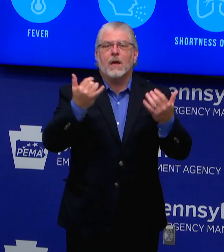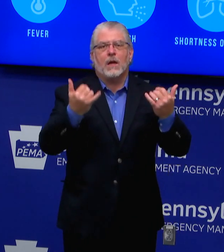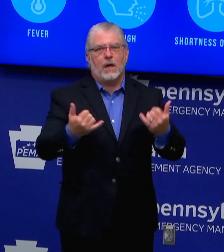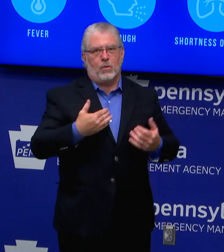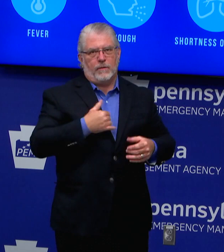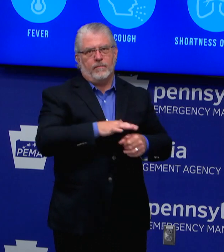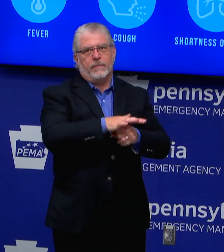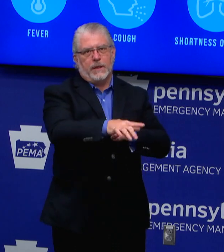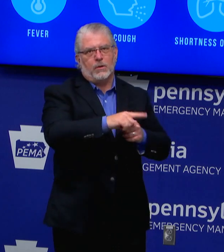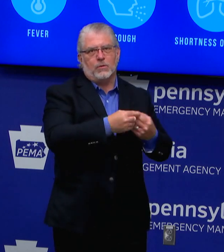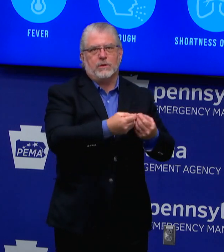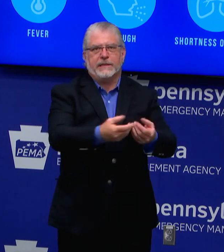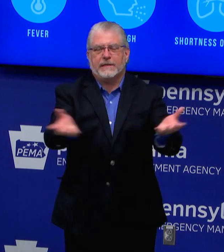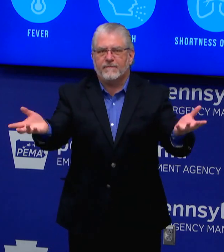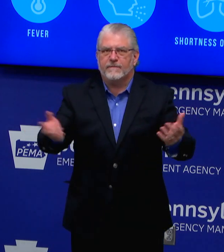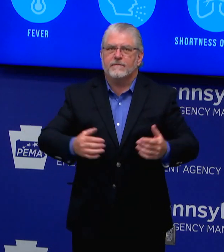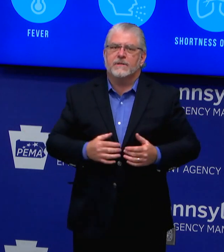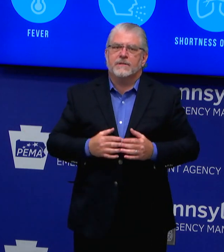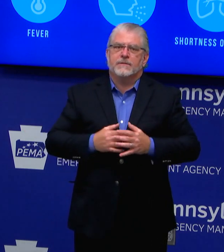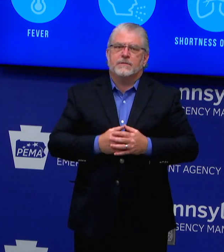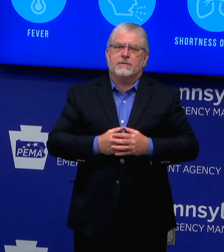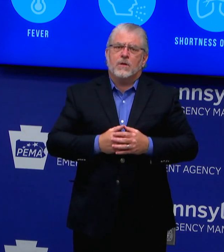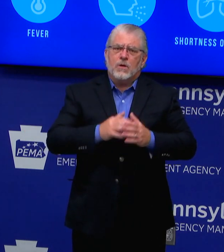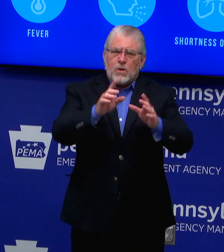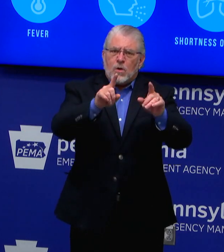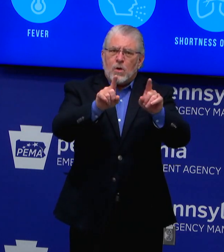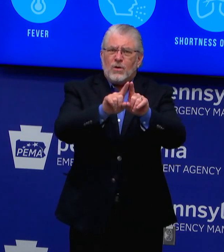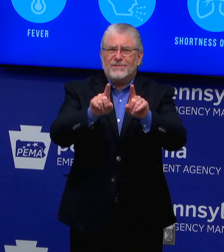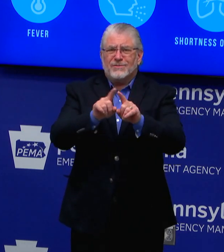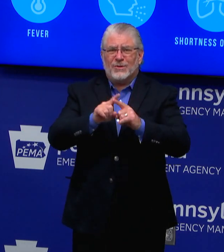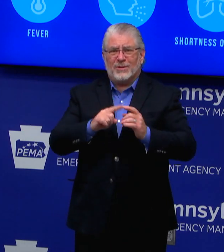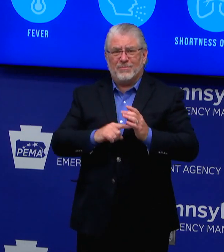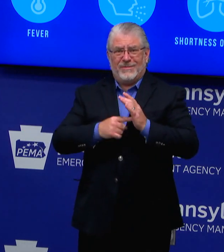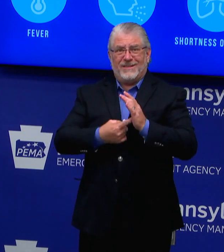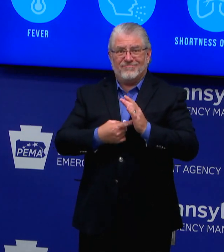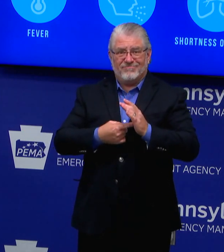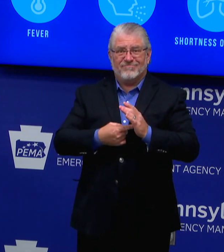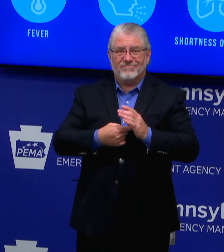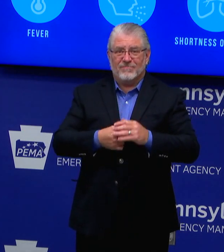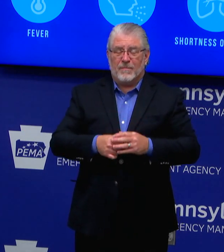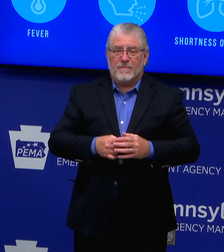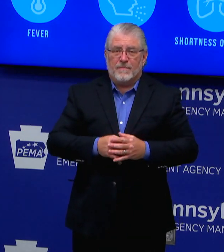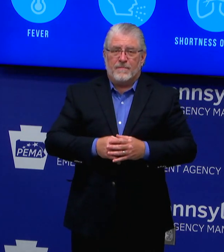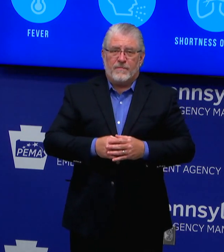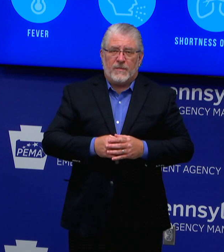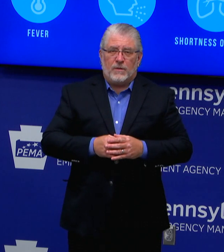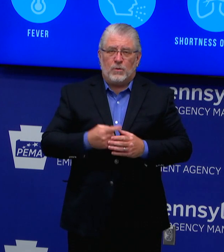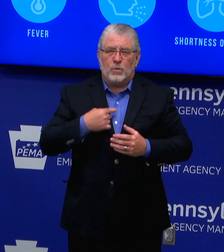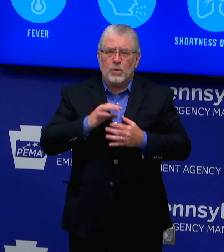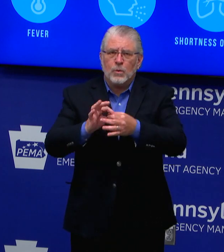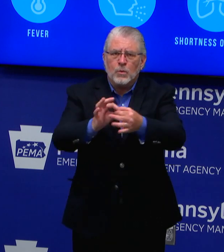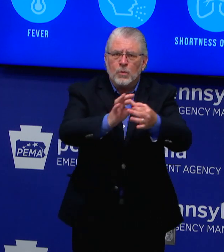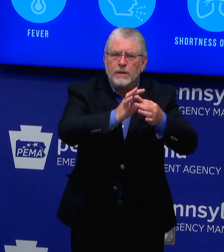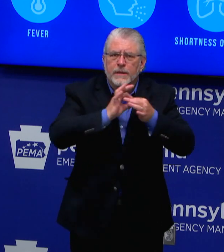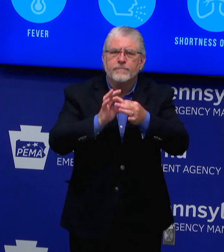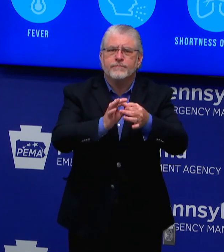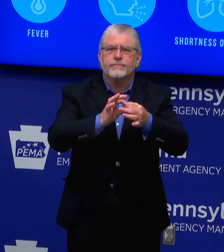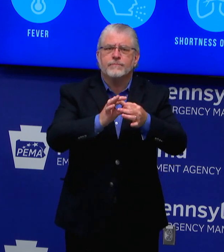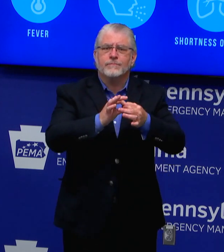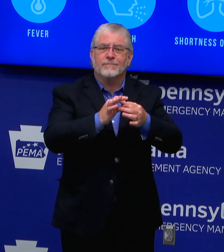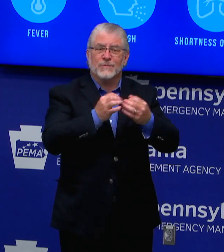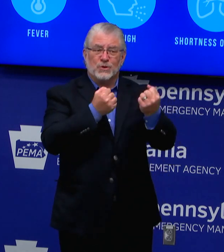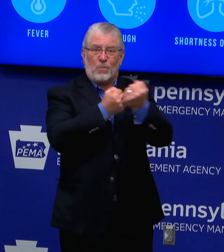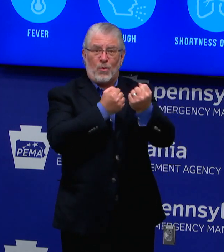food banks. We also coordinate in the early stages of the incident support through the Army Corps of Engineers for assessment